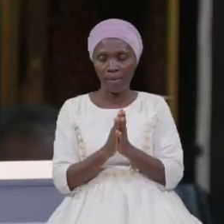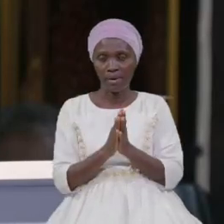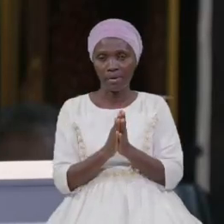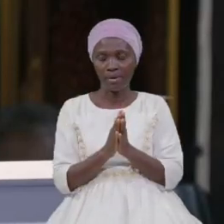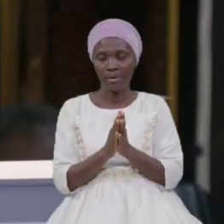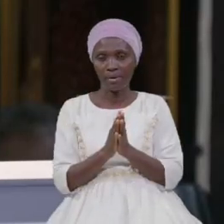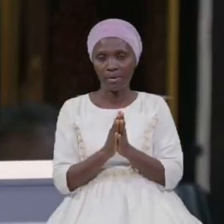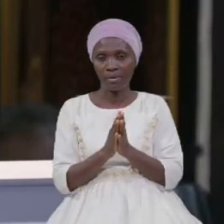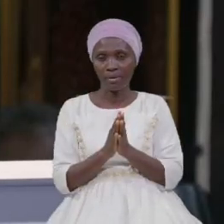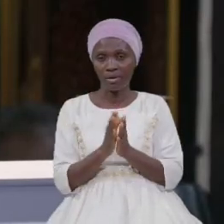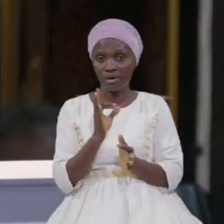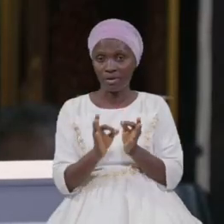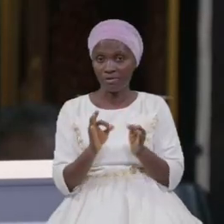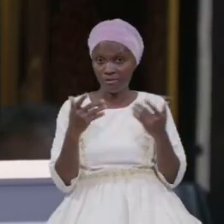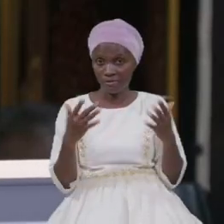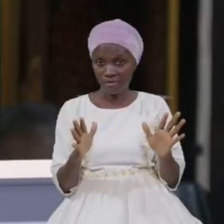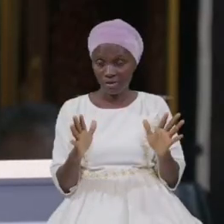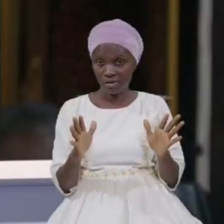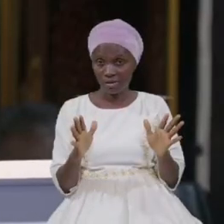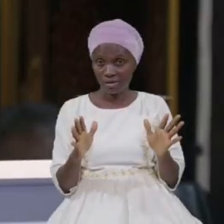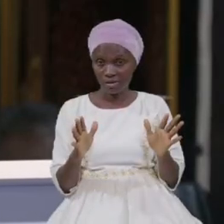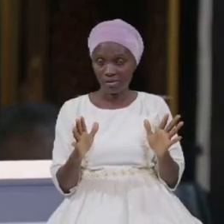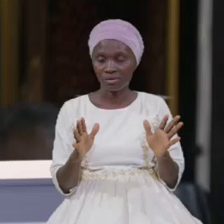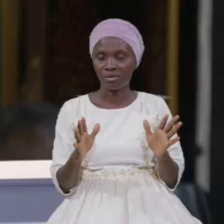through? Yes, okay, thank you.